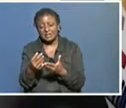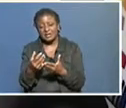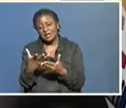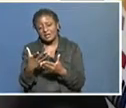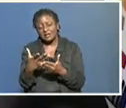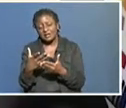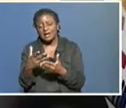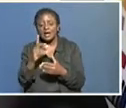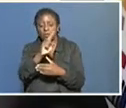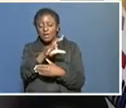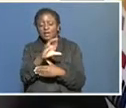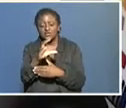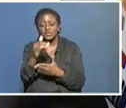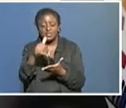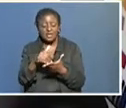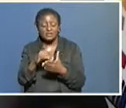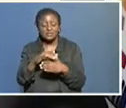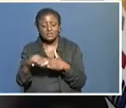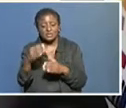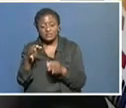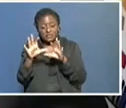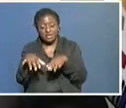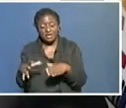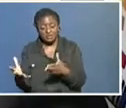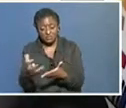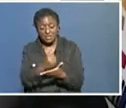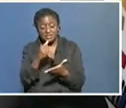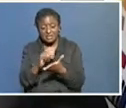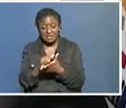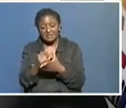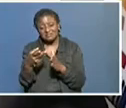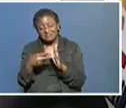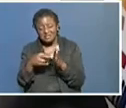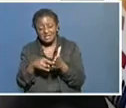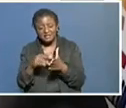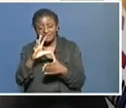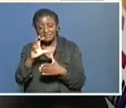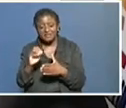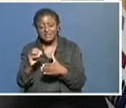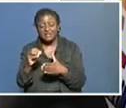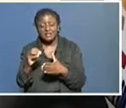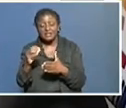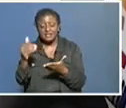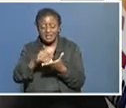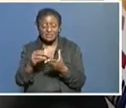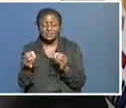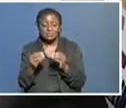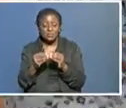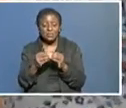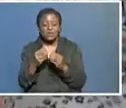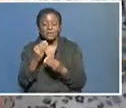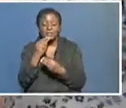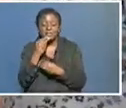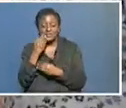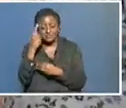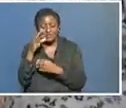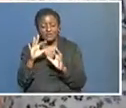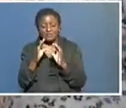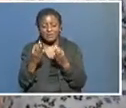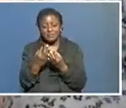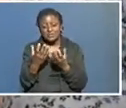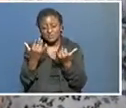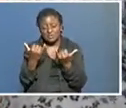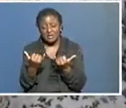raise that money, that would mean 50,000 additional meals for families who presently go without hunger. We're expecting